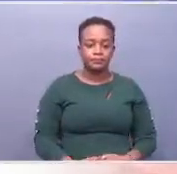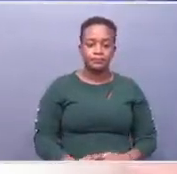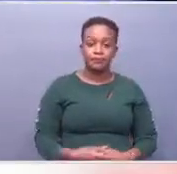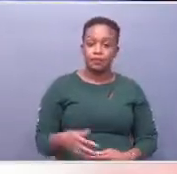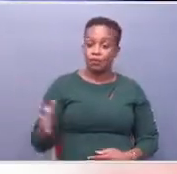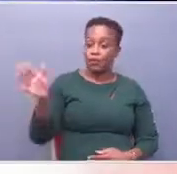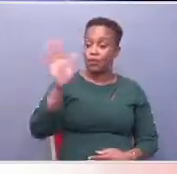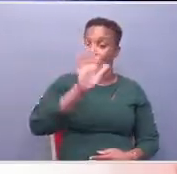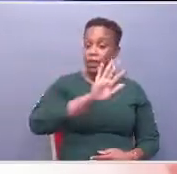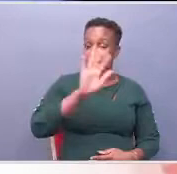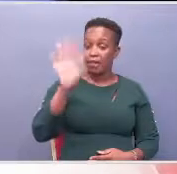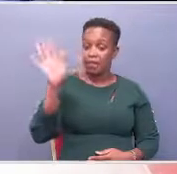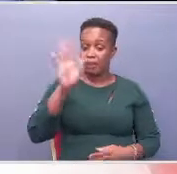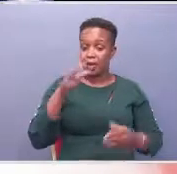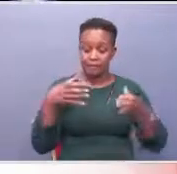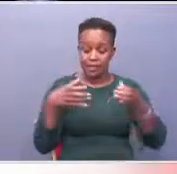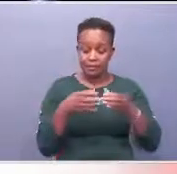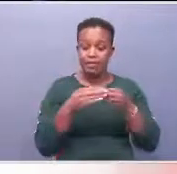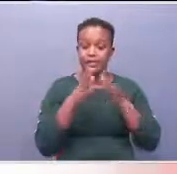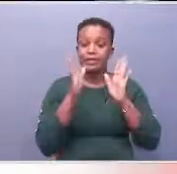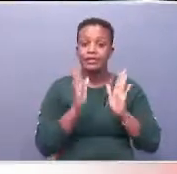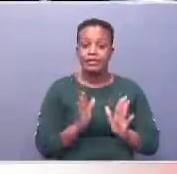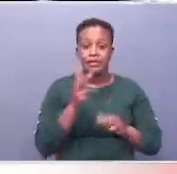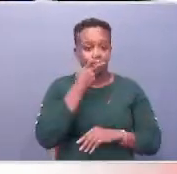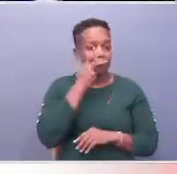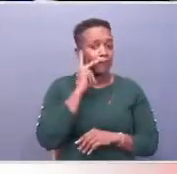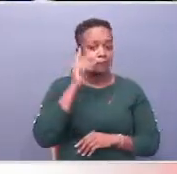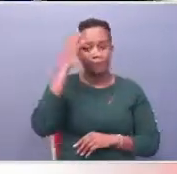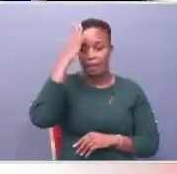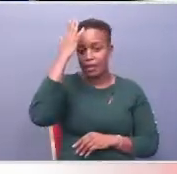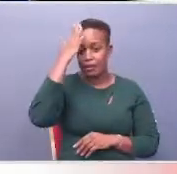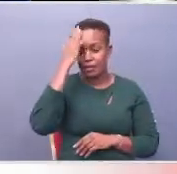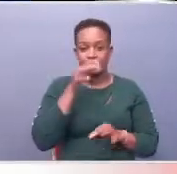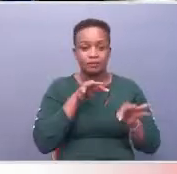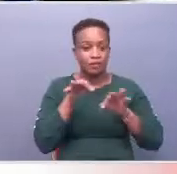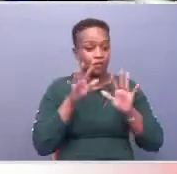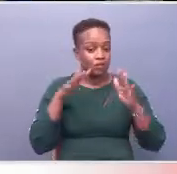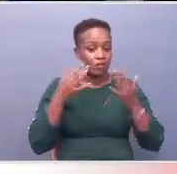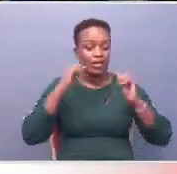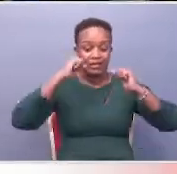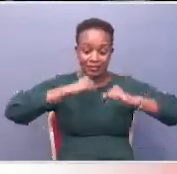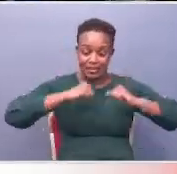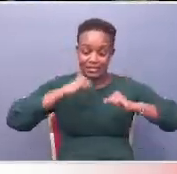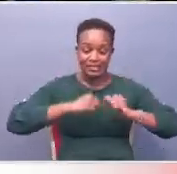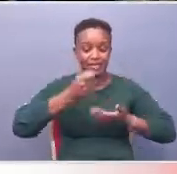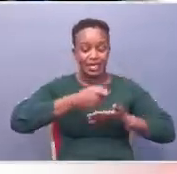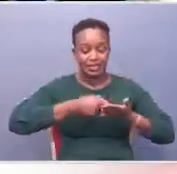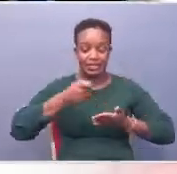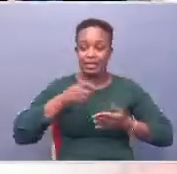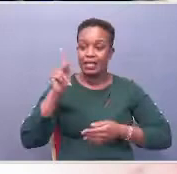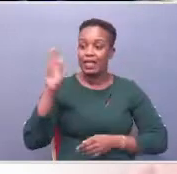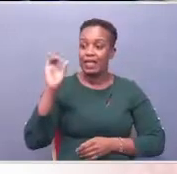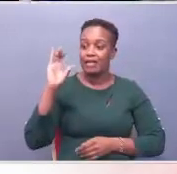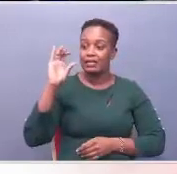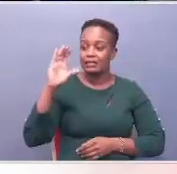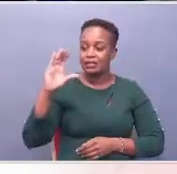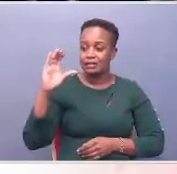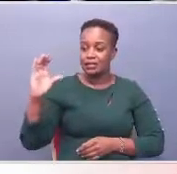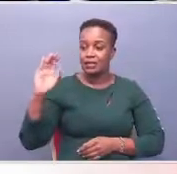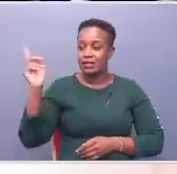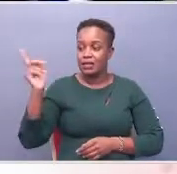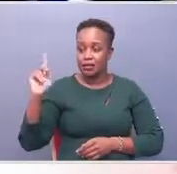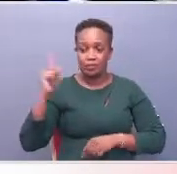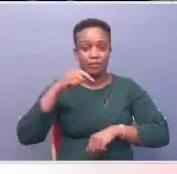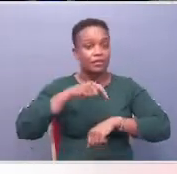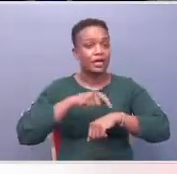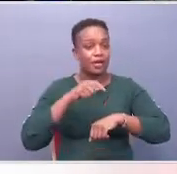Wiper Democratic Movement Party leader Kalonzo Musyoka on Monday said the agreement he signed at KICC Nairobi